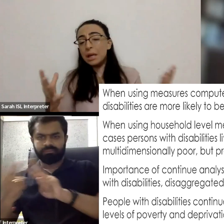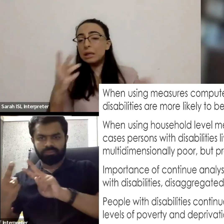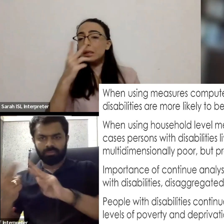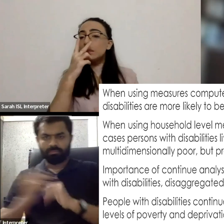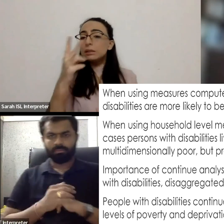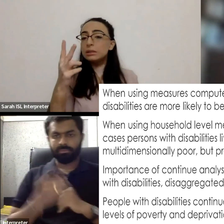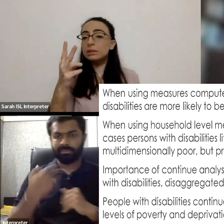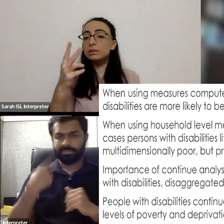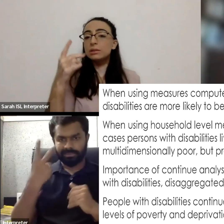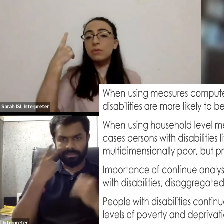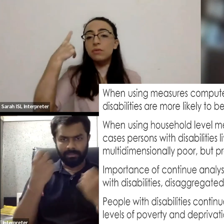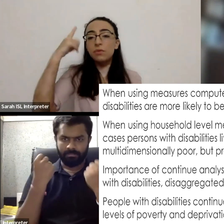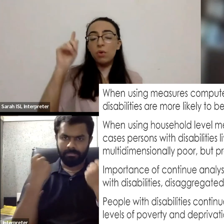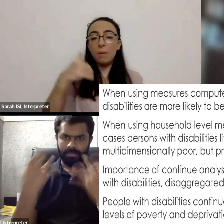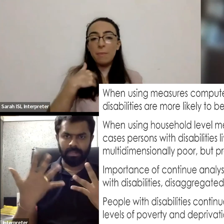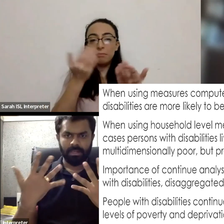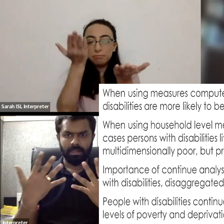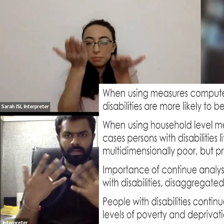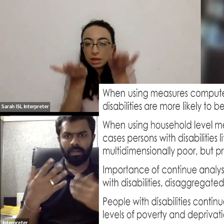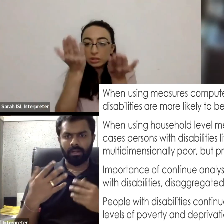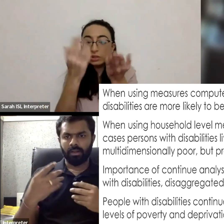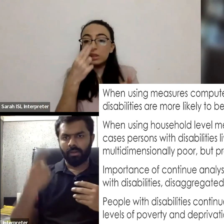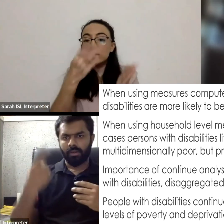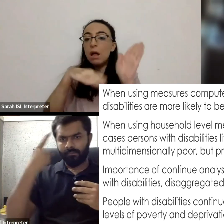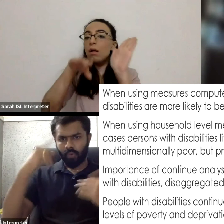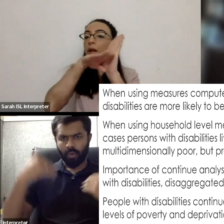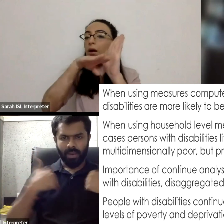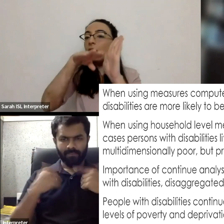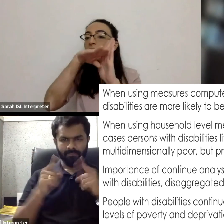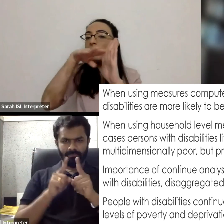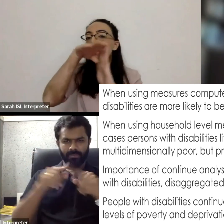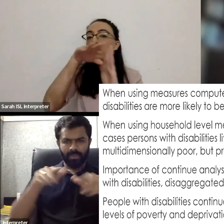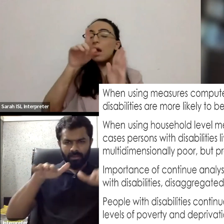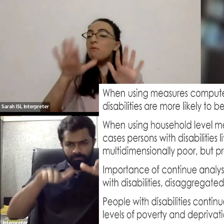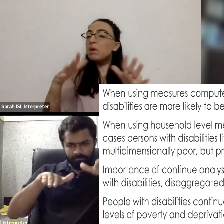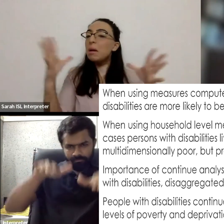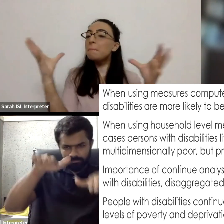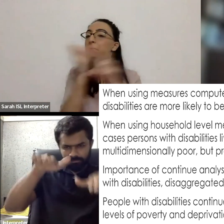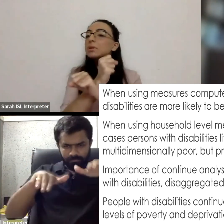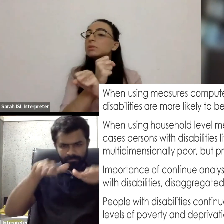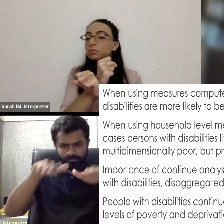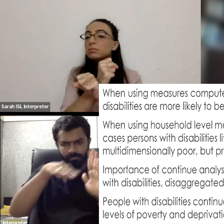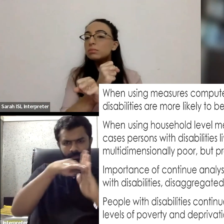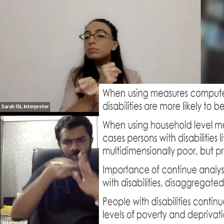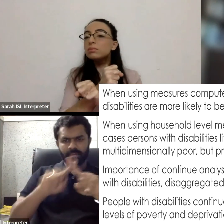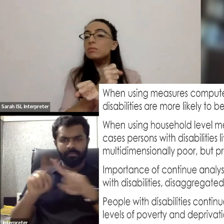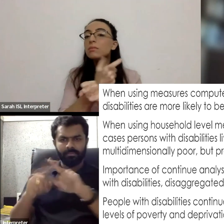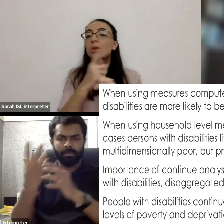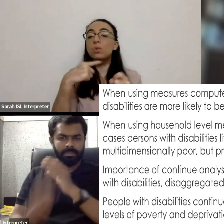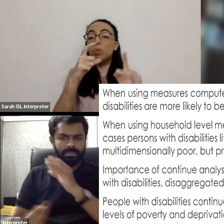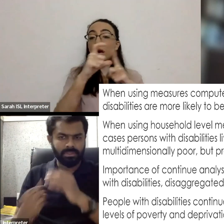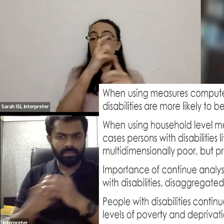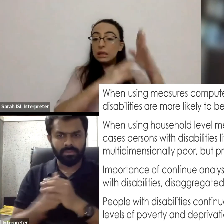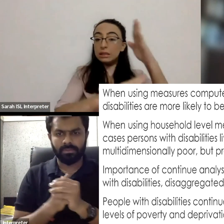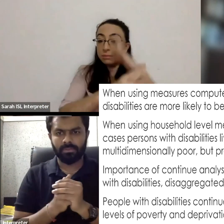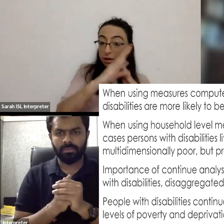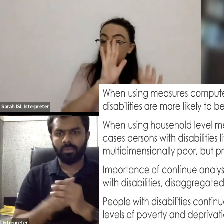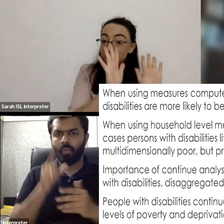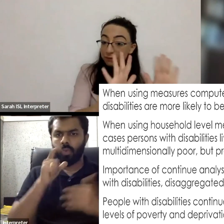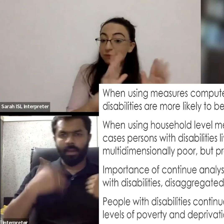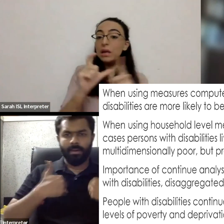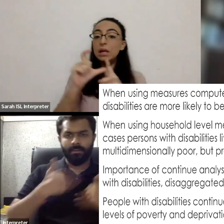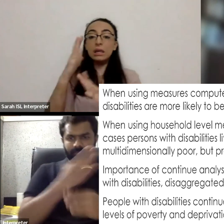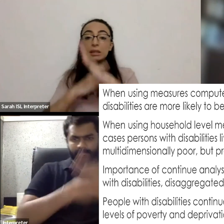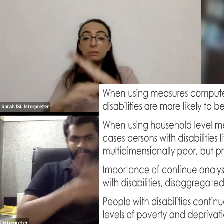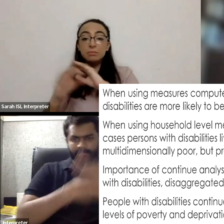a measure at the individual level, you can see big gaps in between persons with and without disabilities.